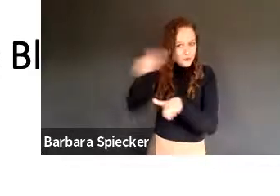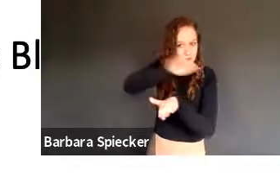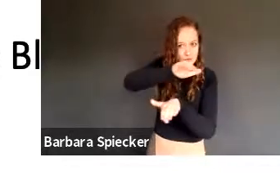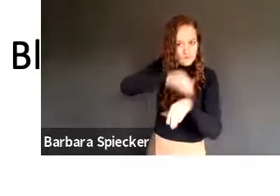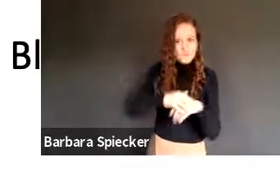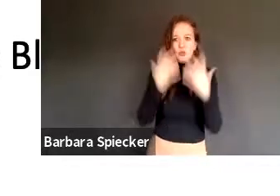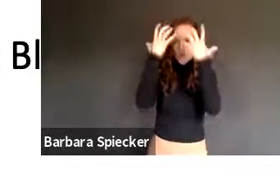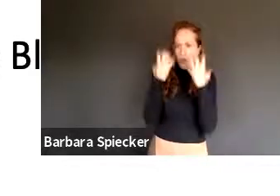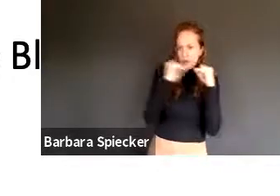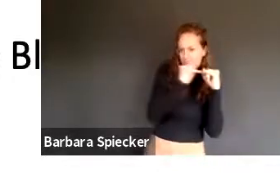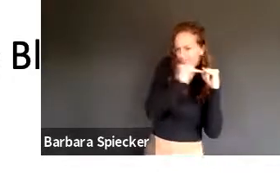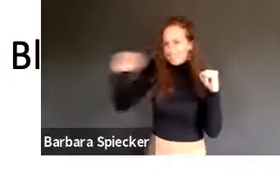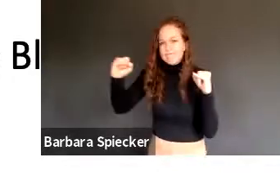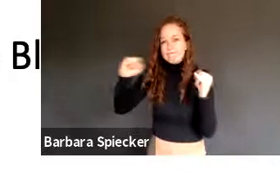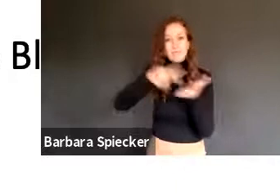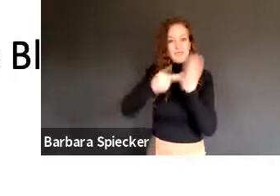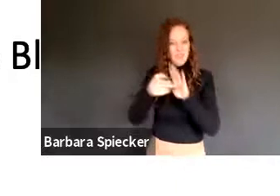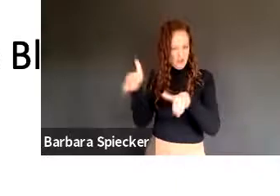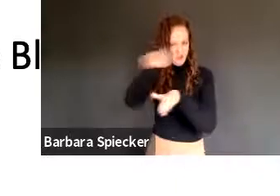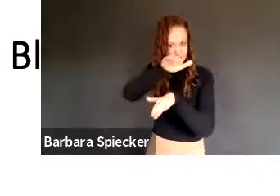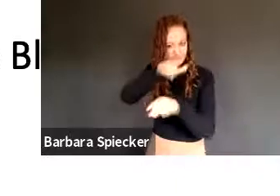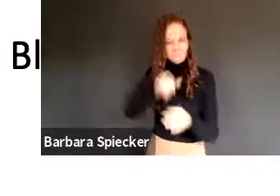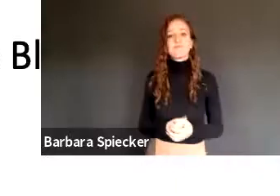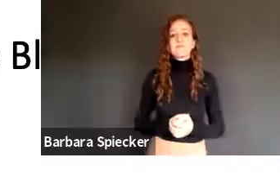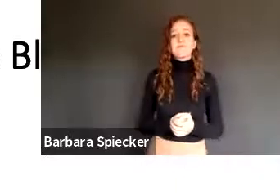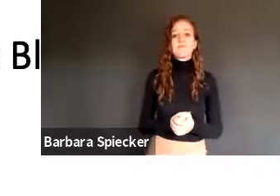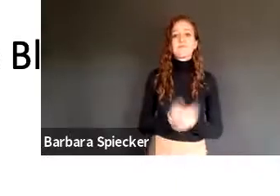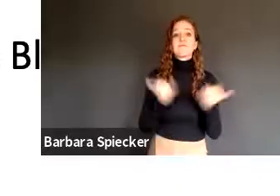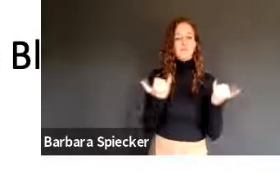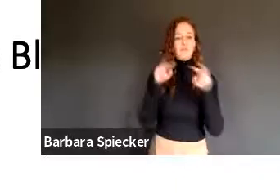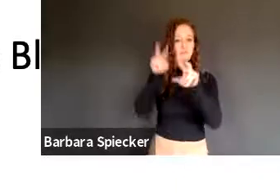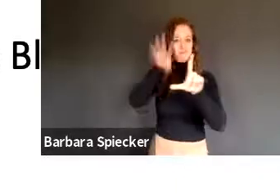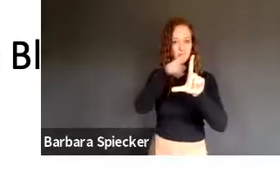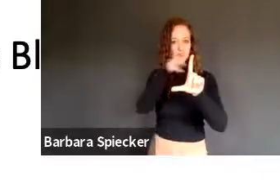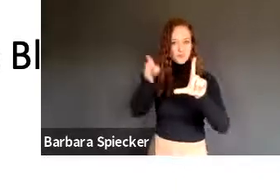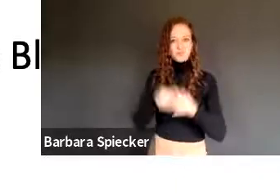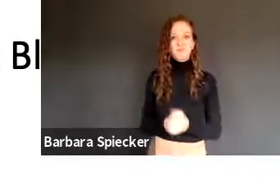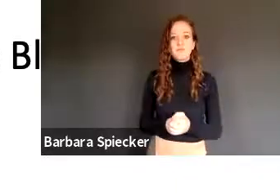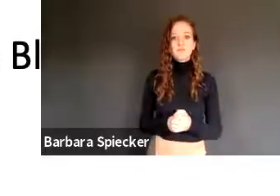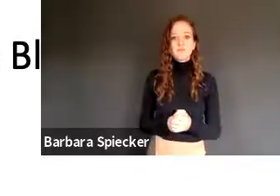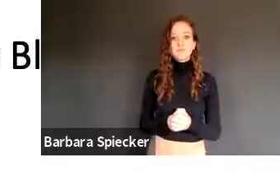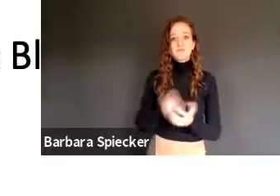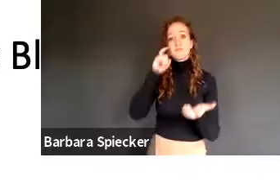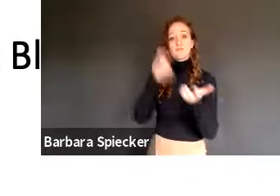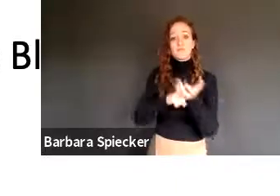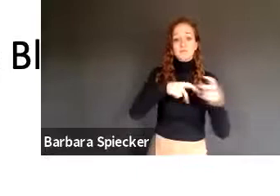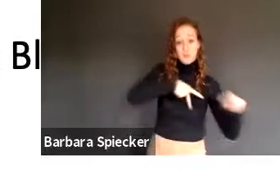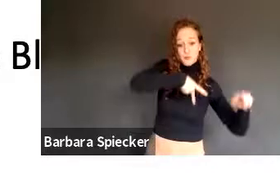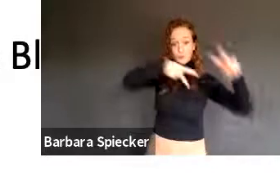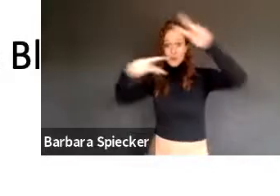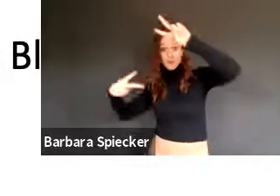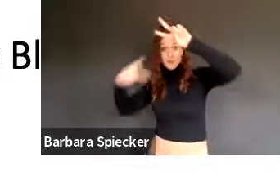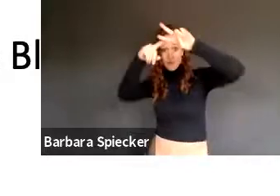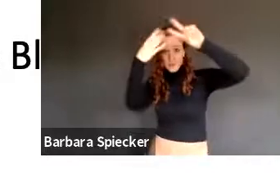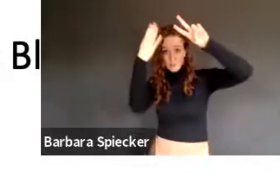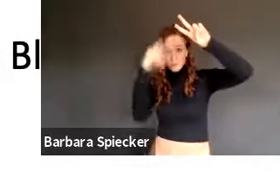dash lines are unshaded treatments, and the dark solid lines are shaded treatments. Okay, so in the figure, what